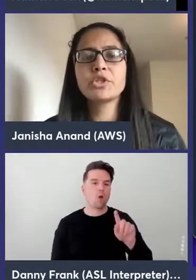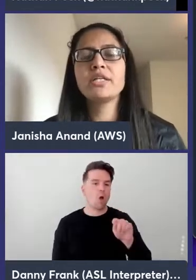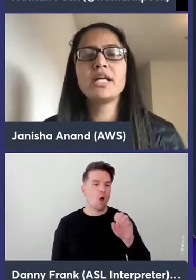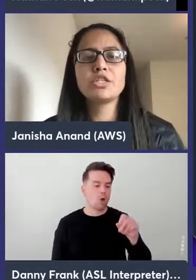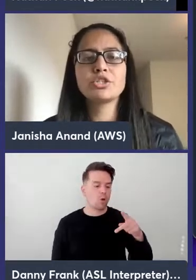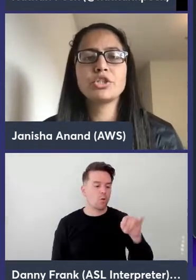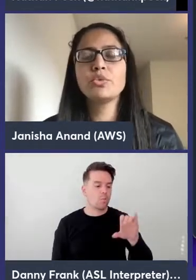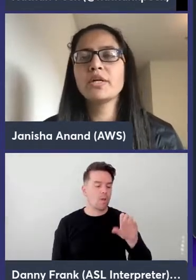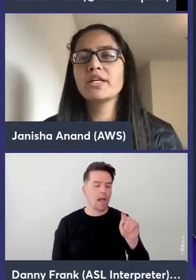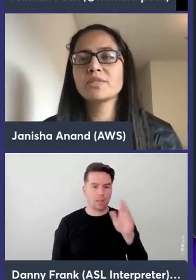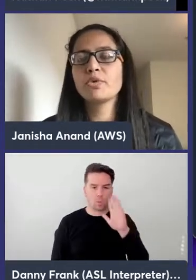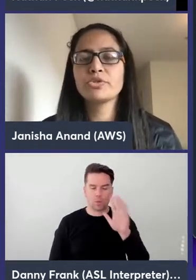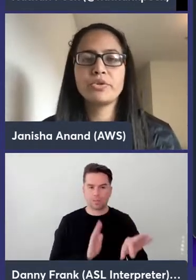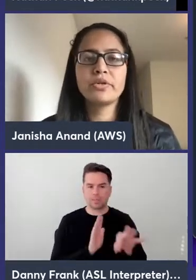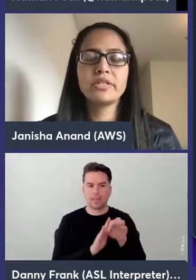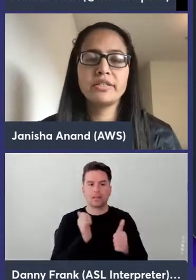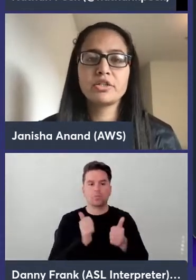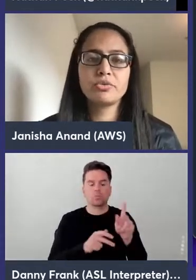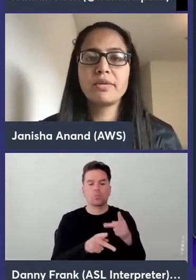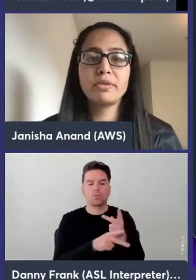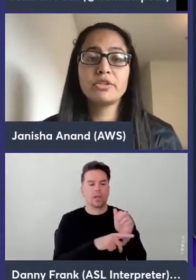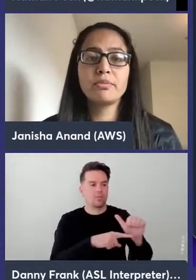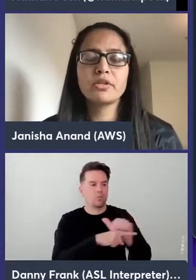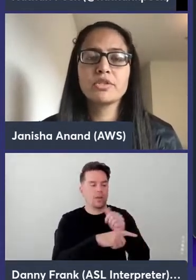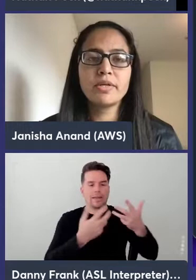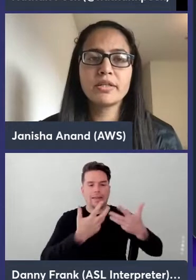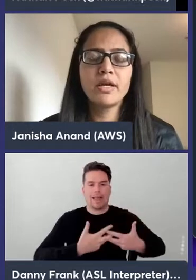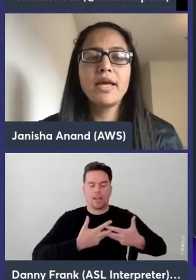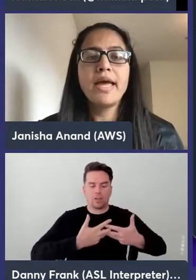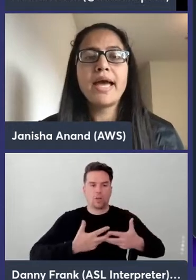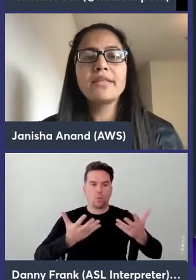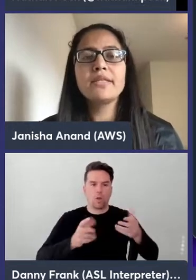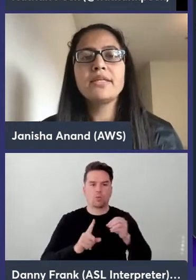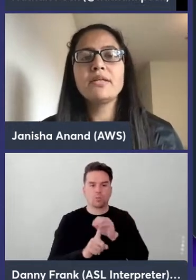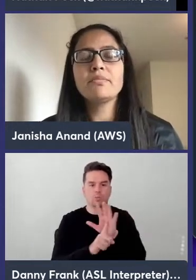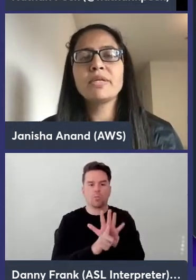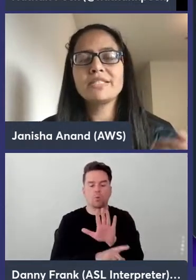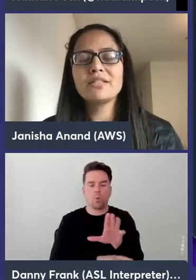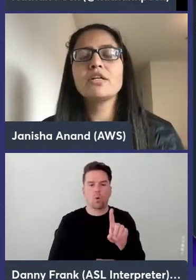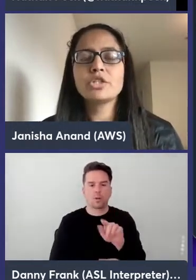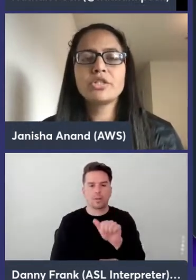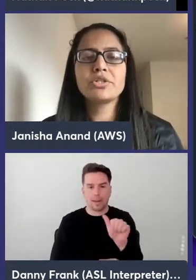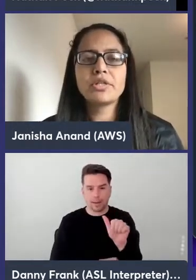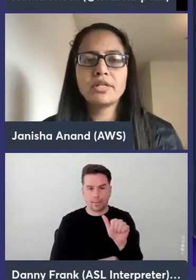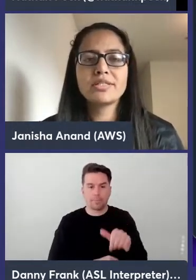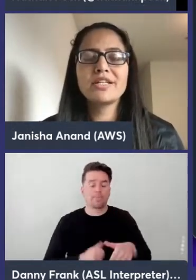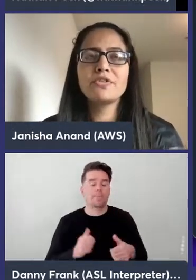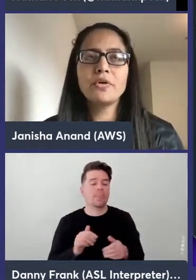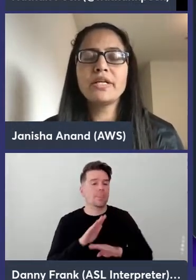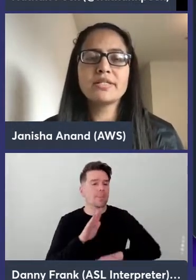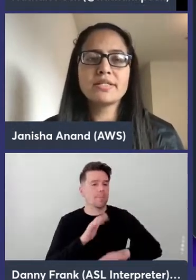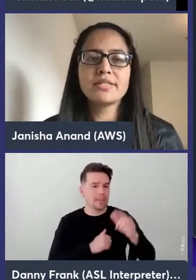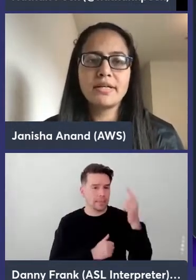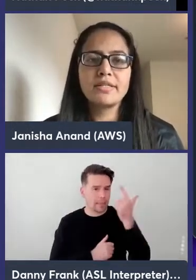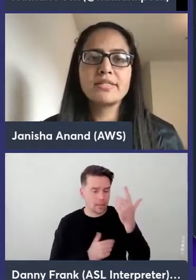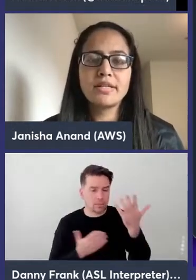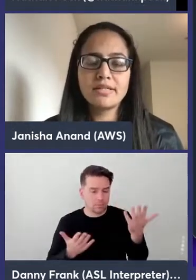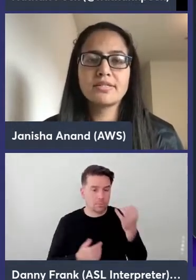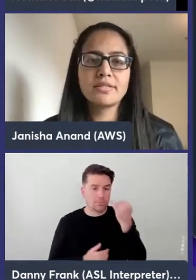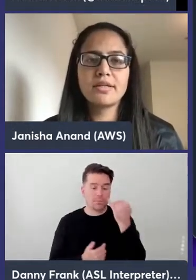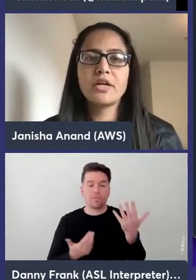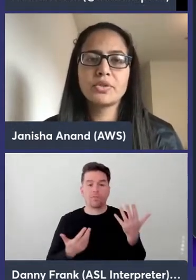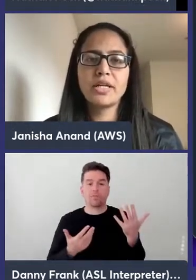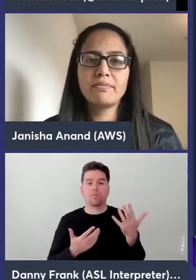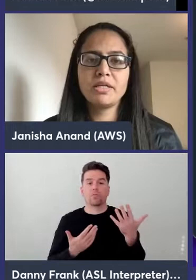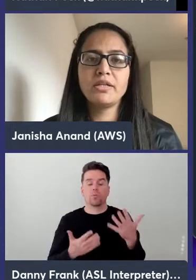kind of a training engine you want to expose your data to and build your models with. And the basic logic here is that if your data set size